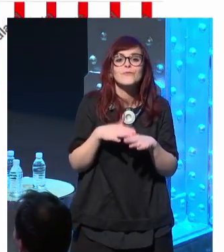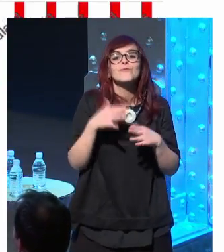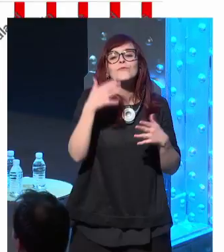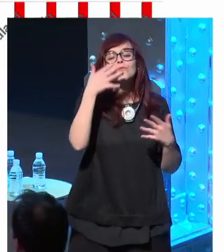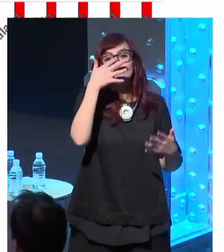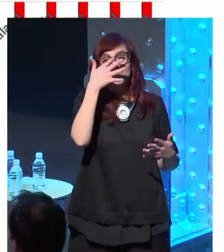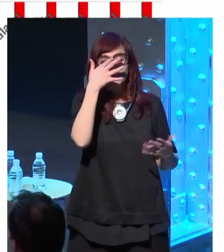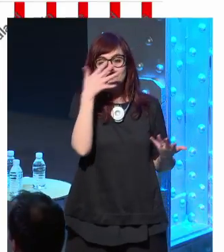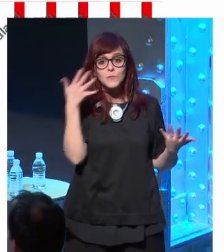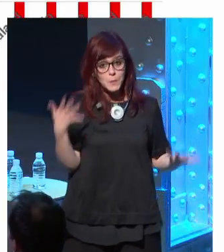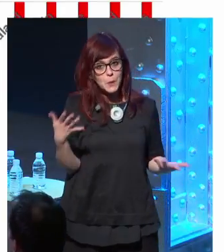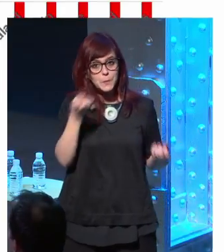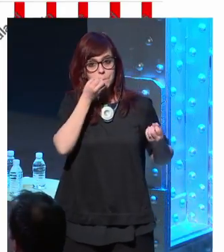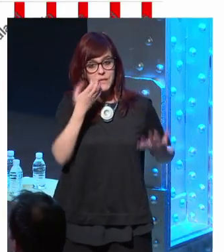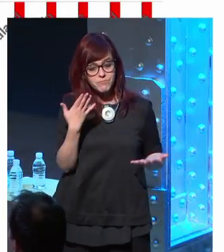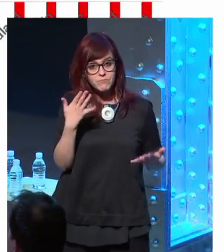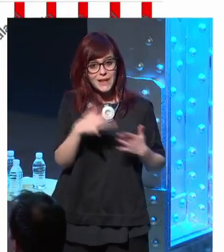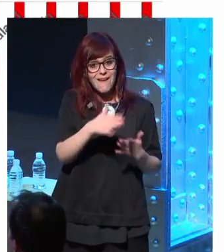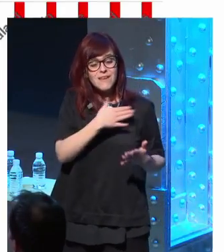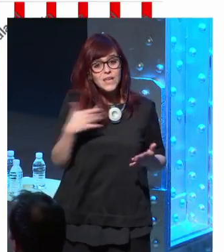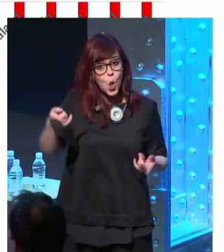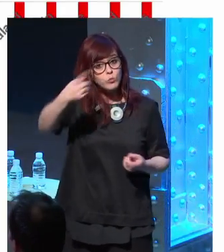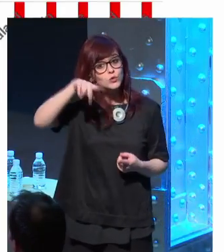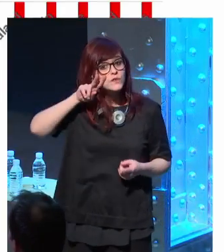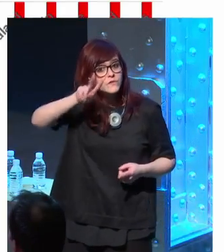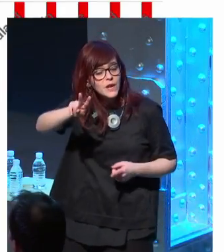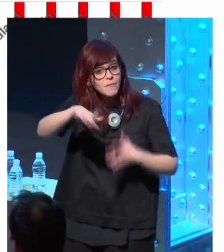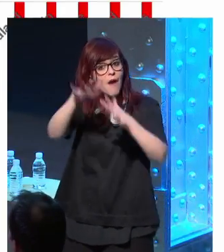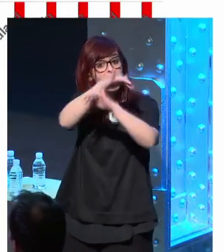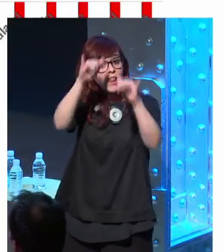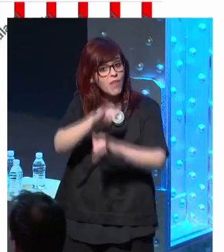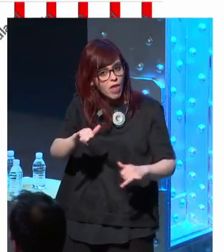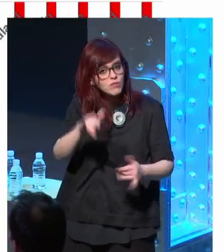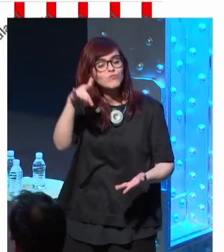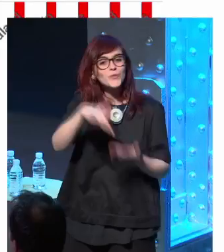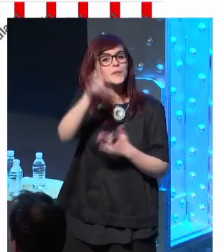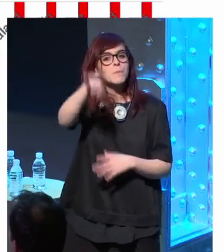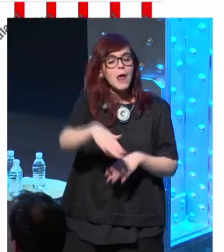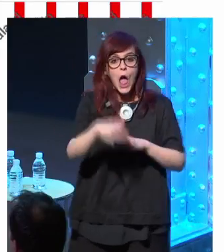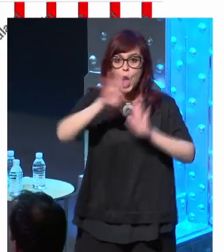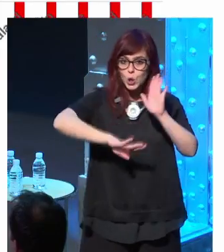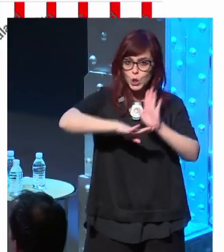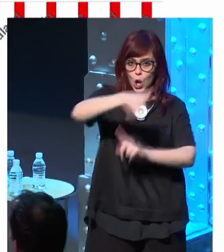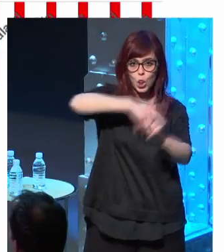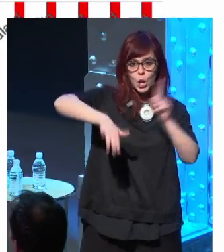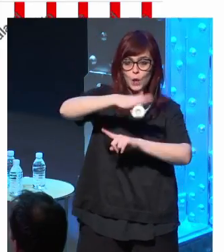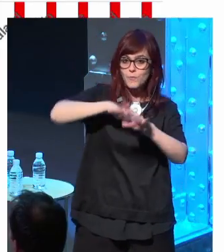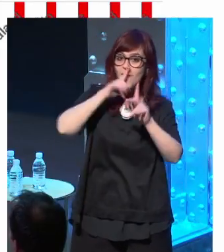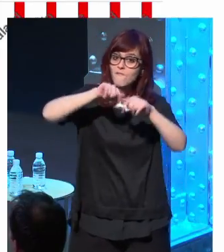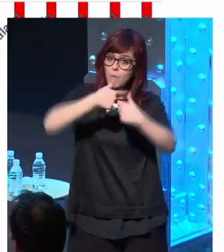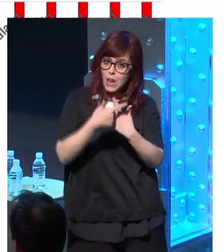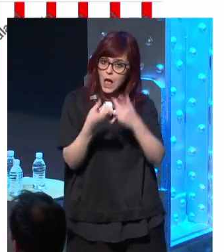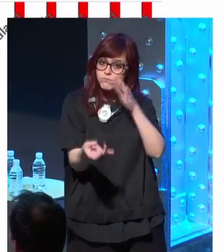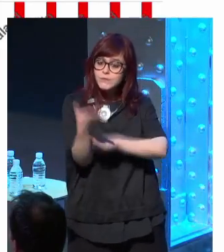But what I want to show you is that freedom also has something to do with what conditions we create for our families. Is there